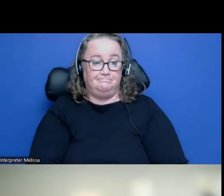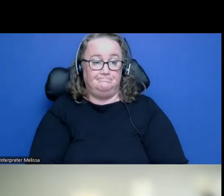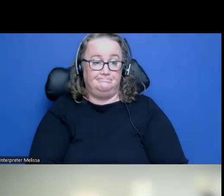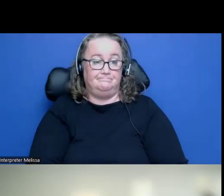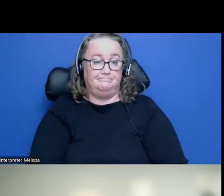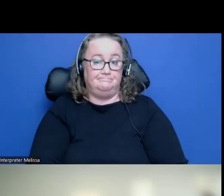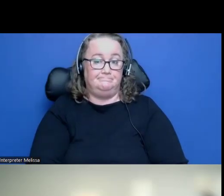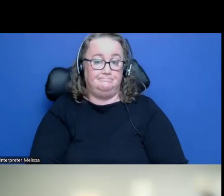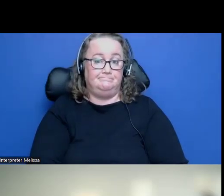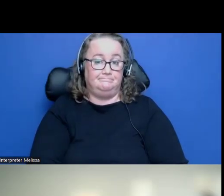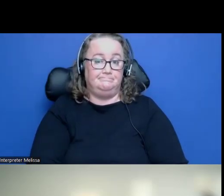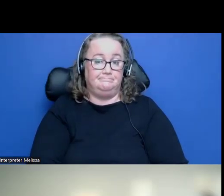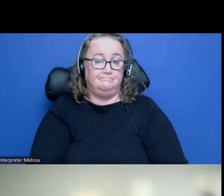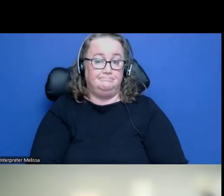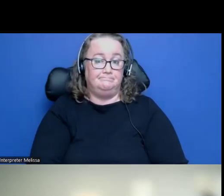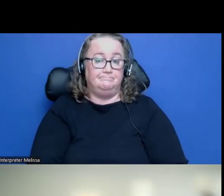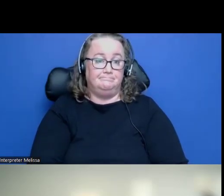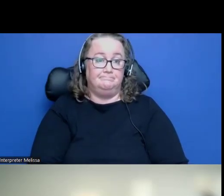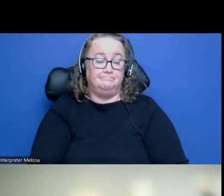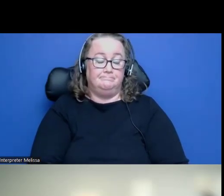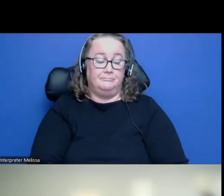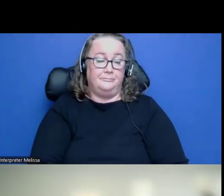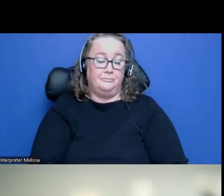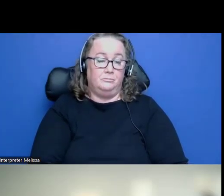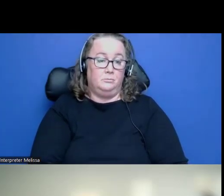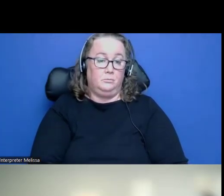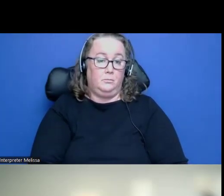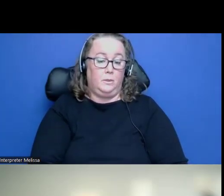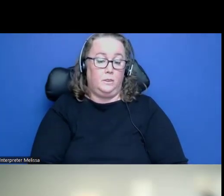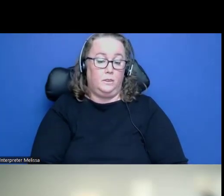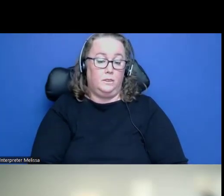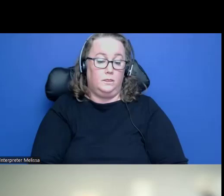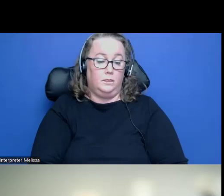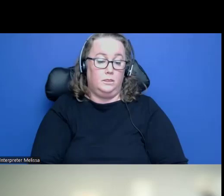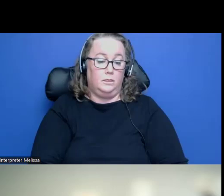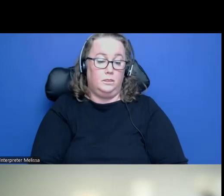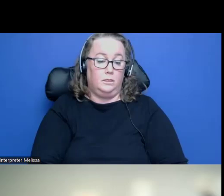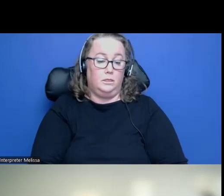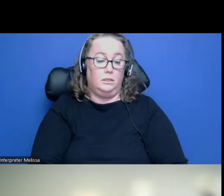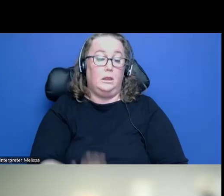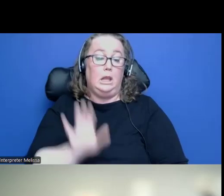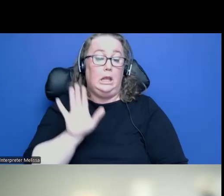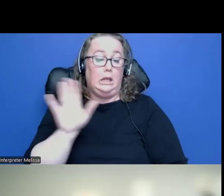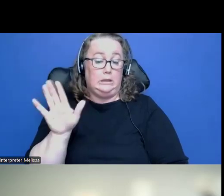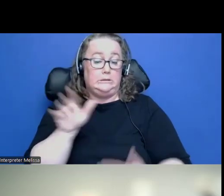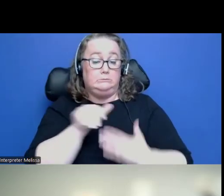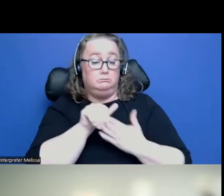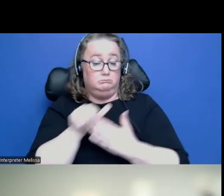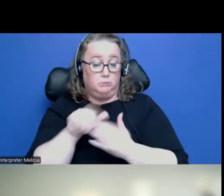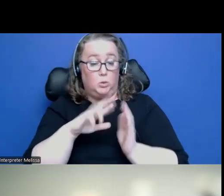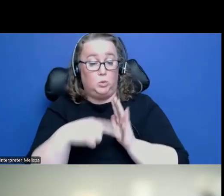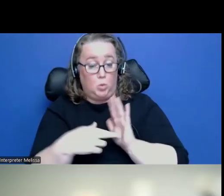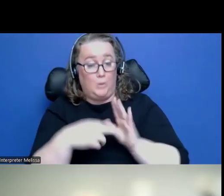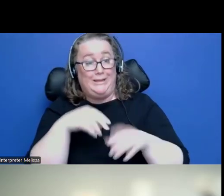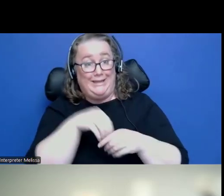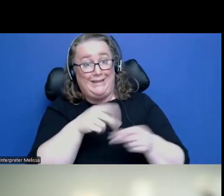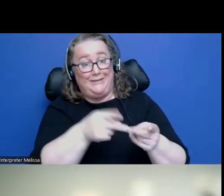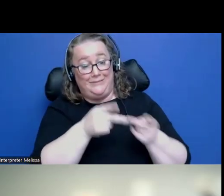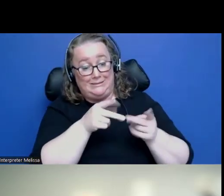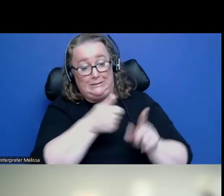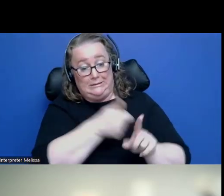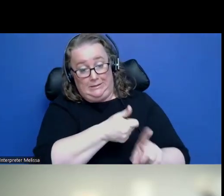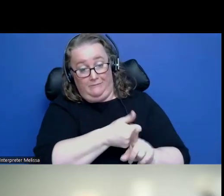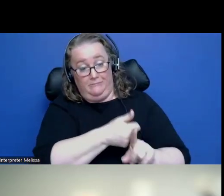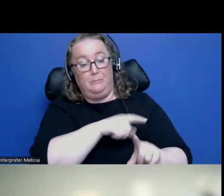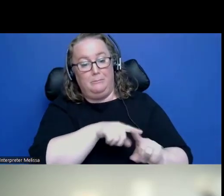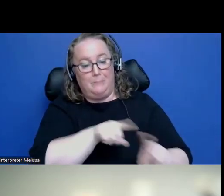He has had a leadership role not only in the facility at large, but also had a leadership